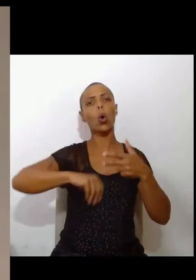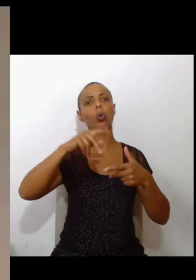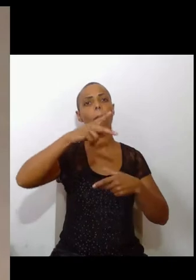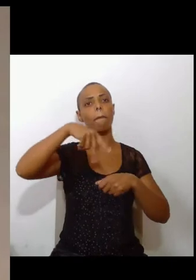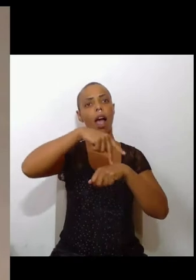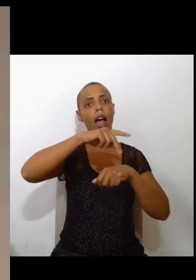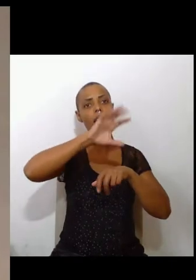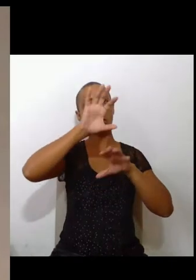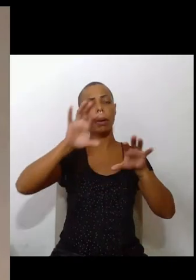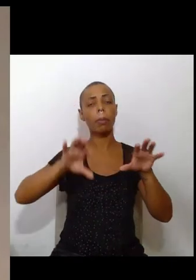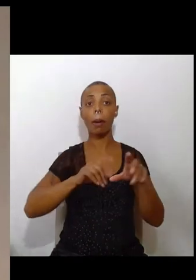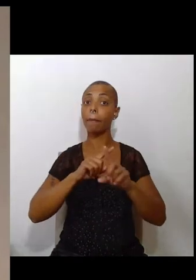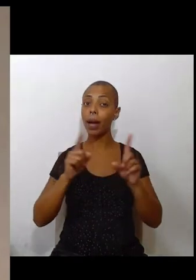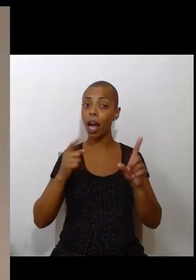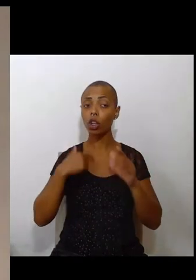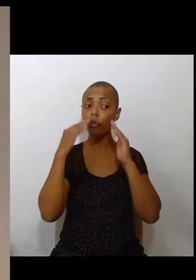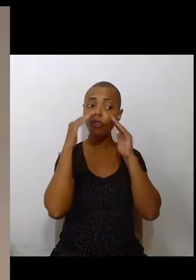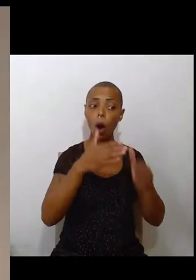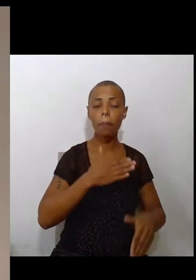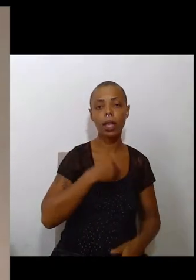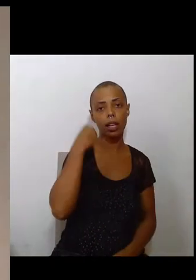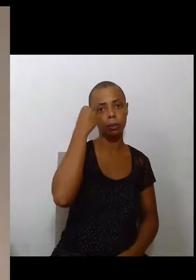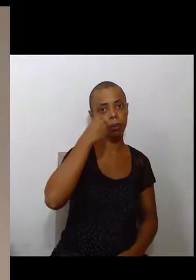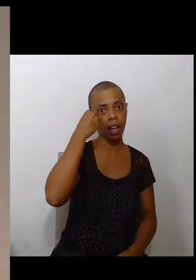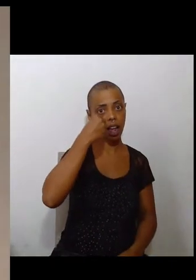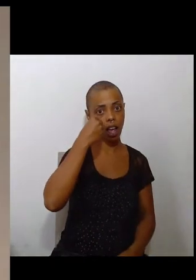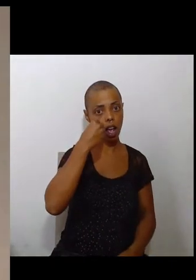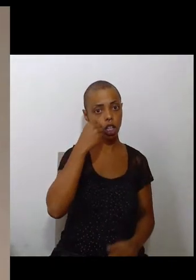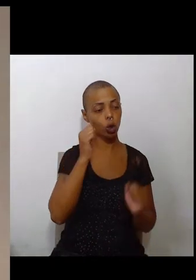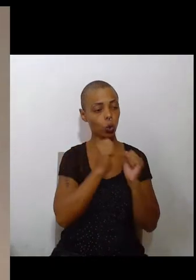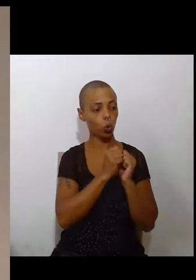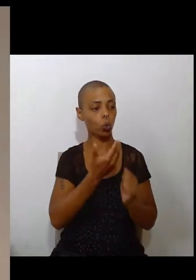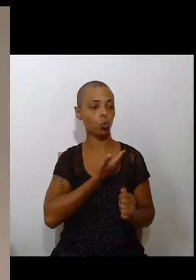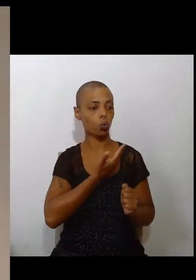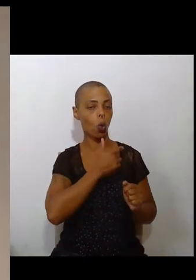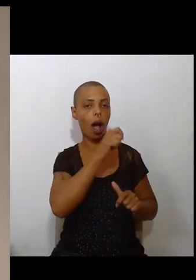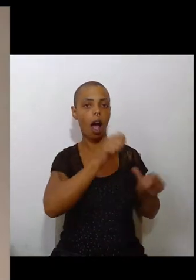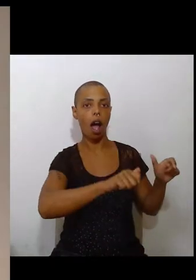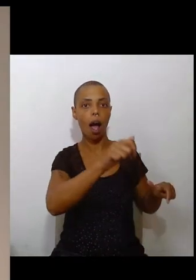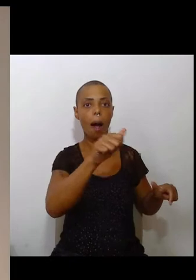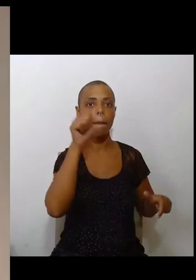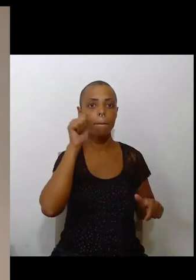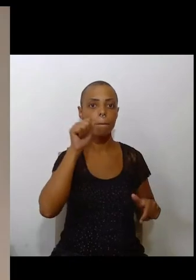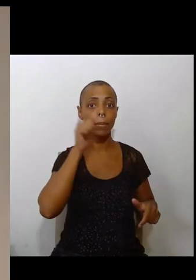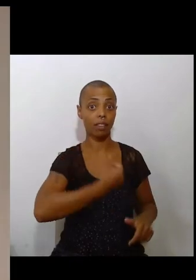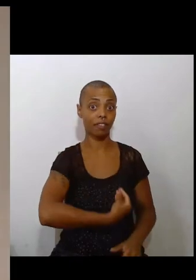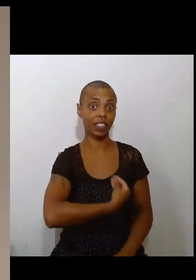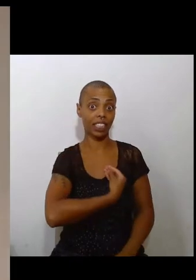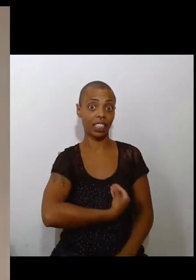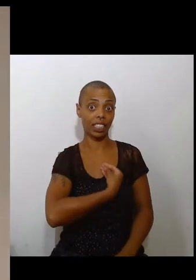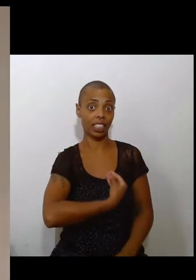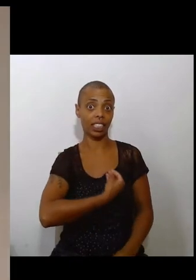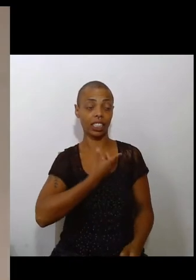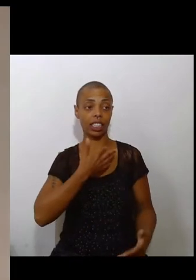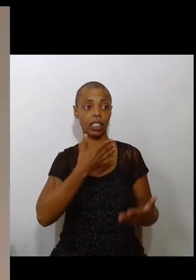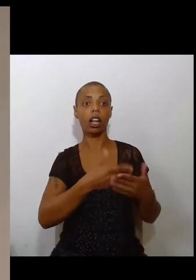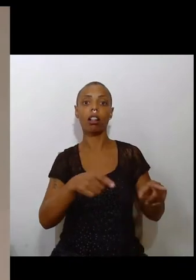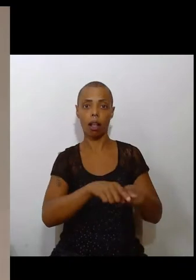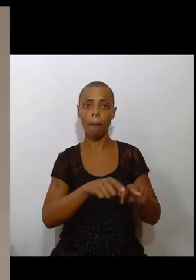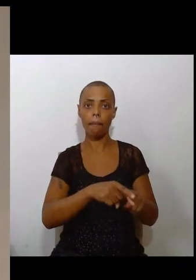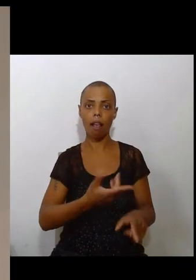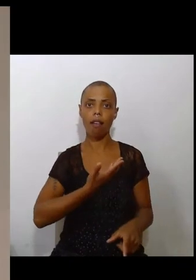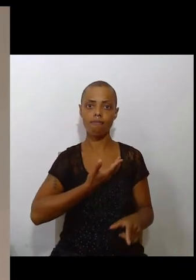Argentina and probably in the whole of Latin America but I'm going to focus on my experience with my friends